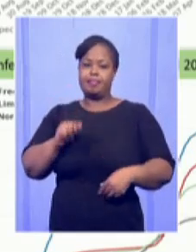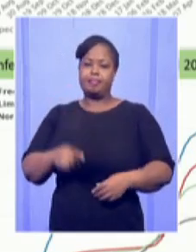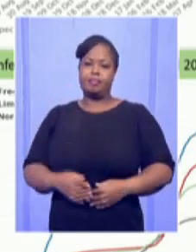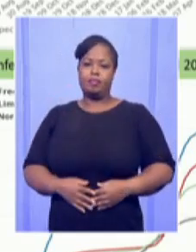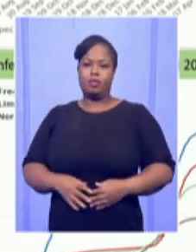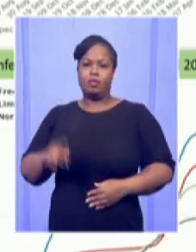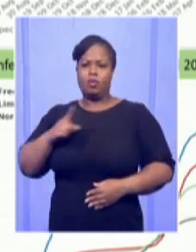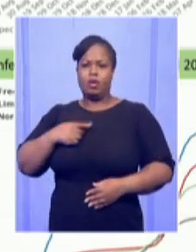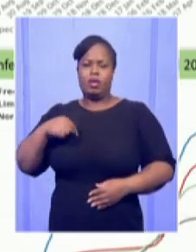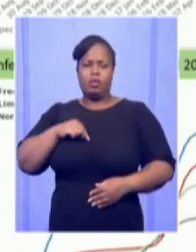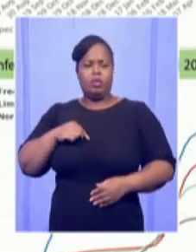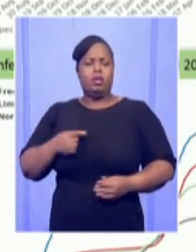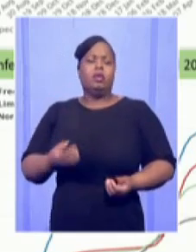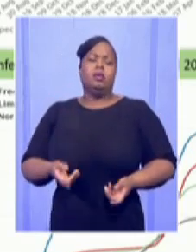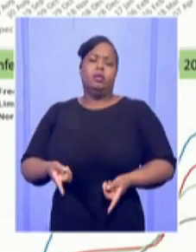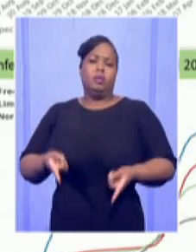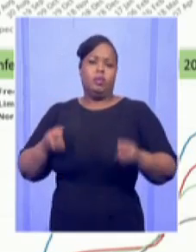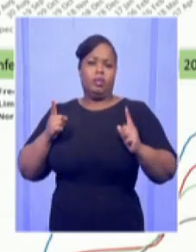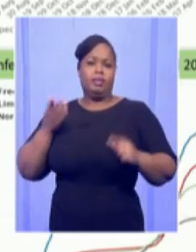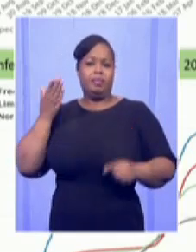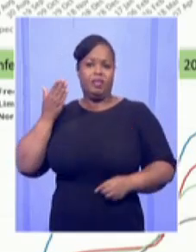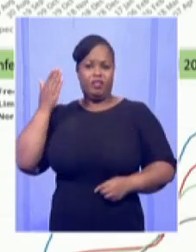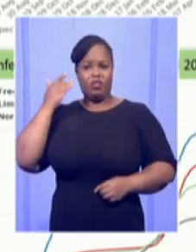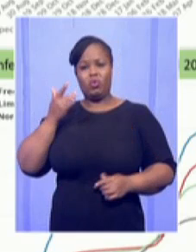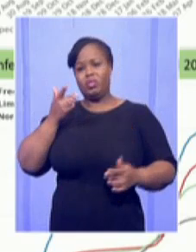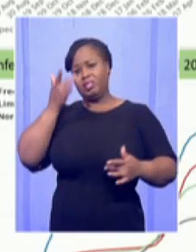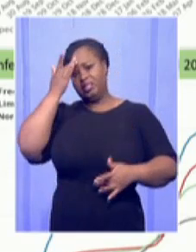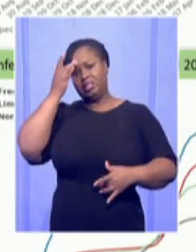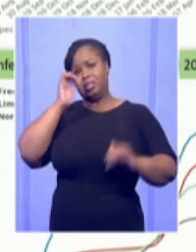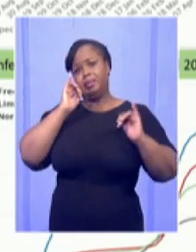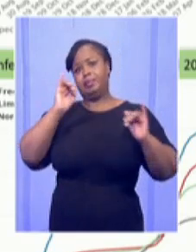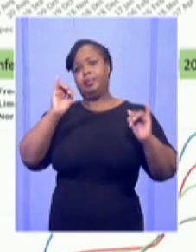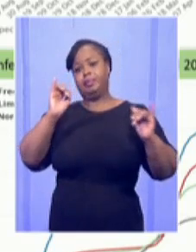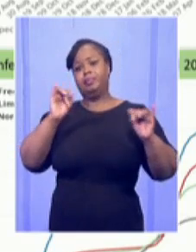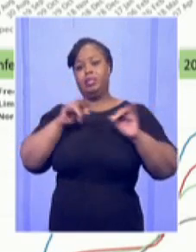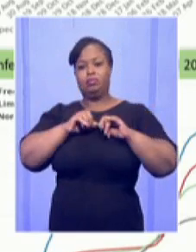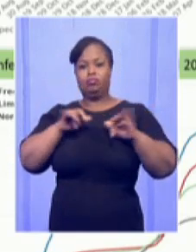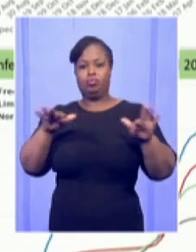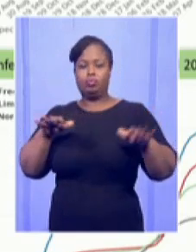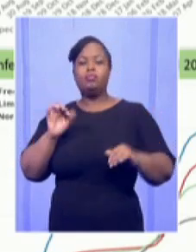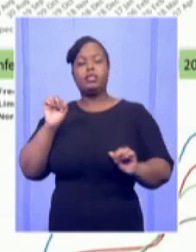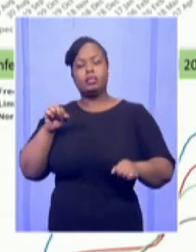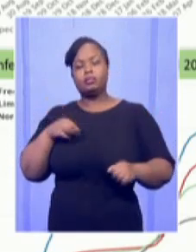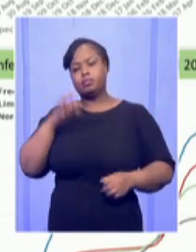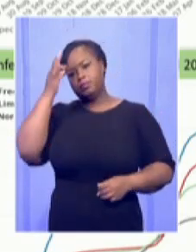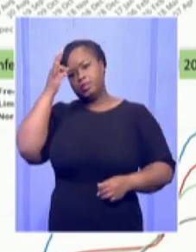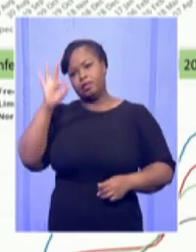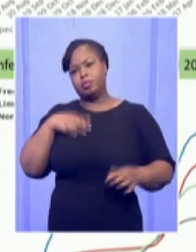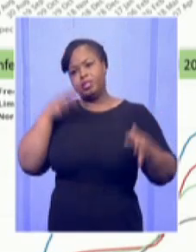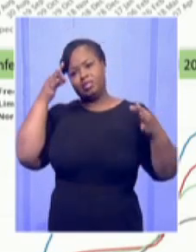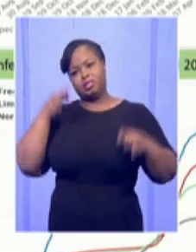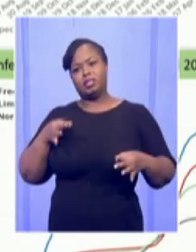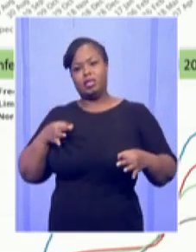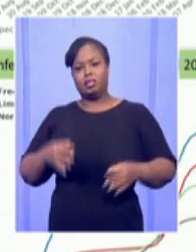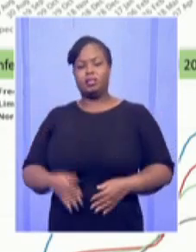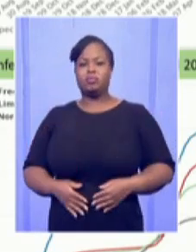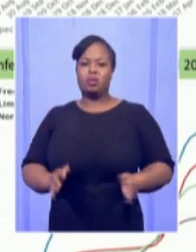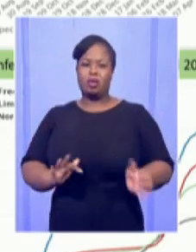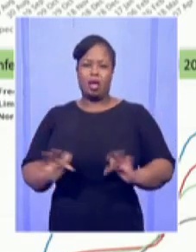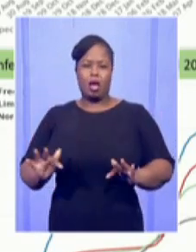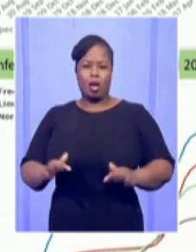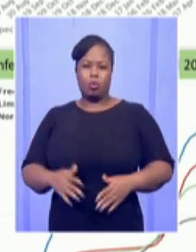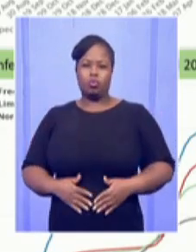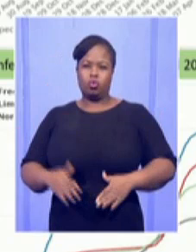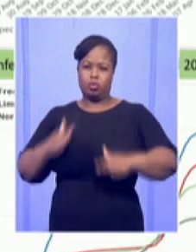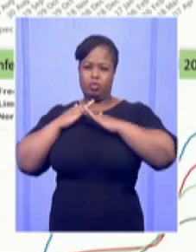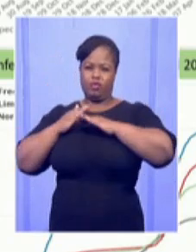still at the height of the pandemic. Indeed, government made decisions on how those behavioral preventative